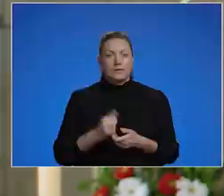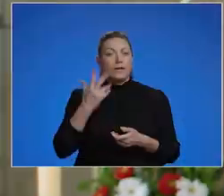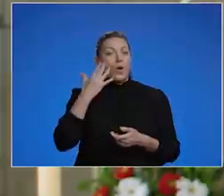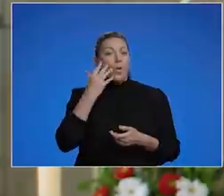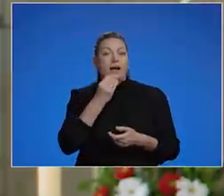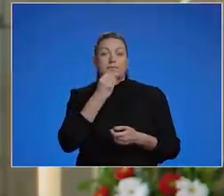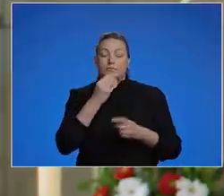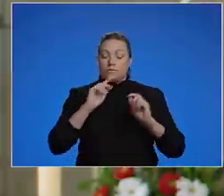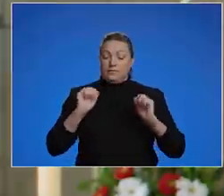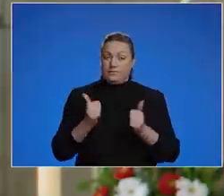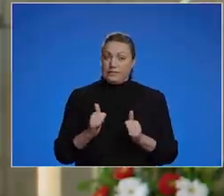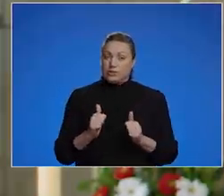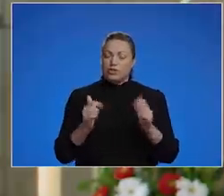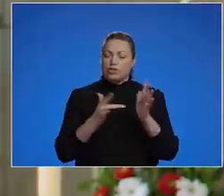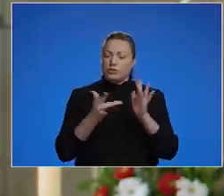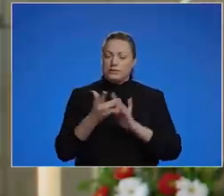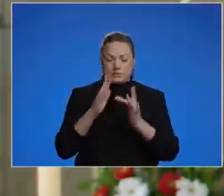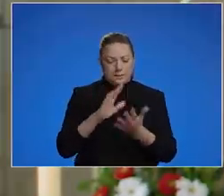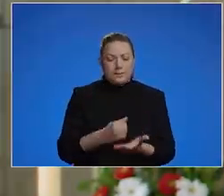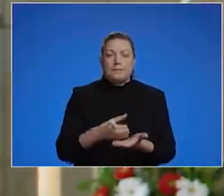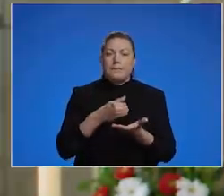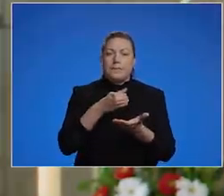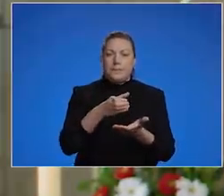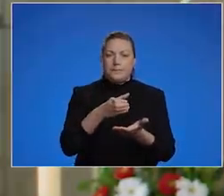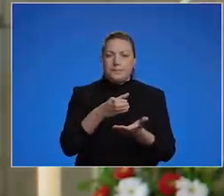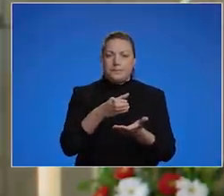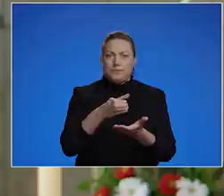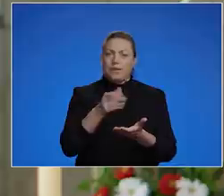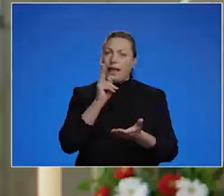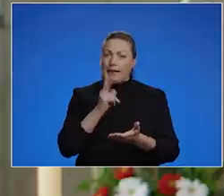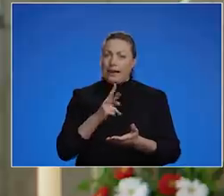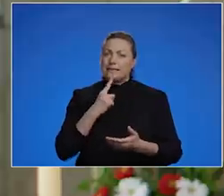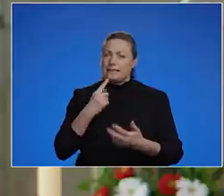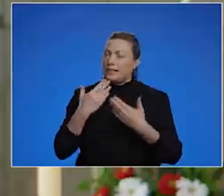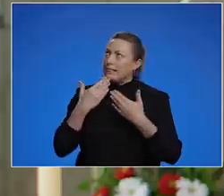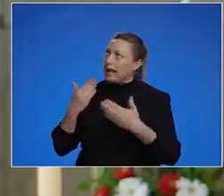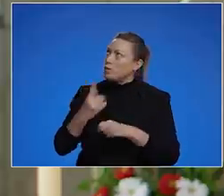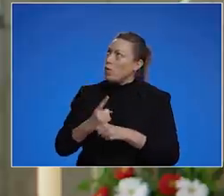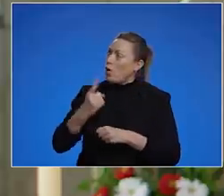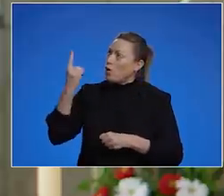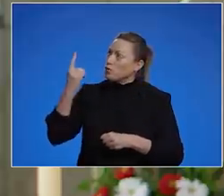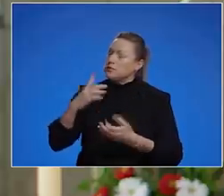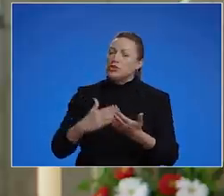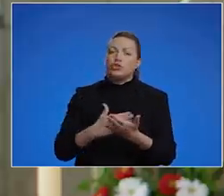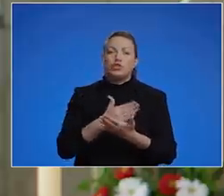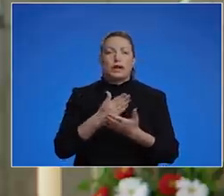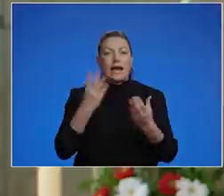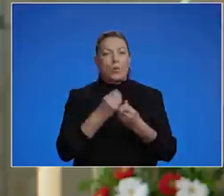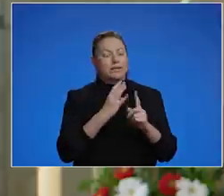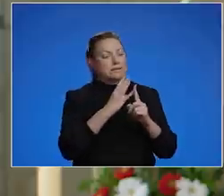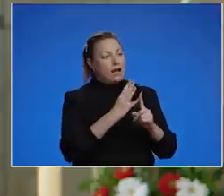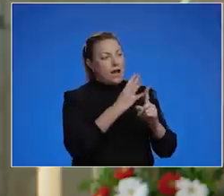In a similar way, when supper was ended, he took the chalice, once more giving thanks. He gave it to